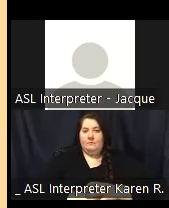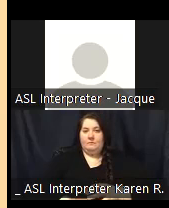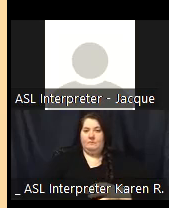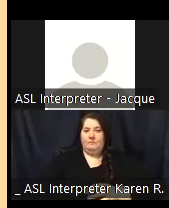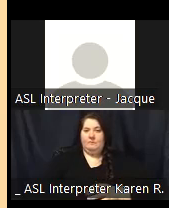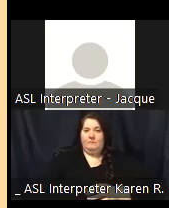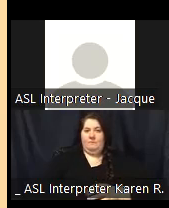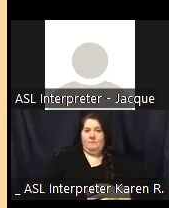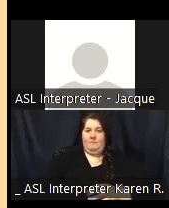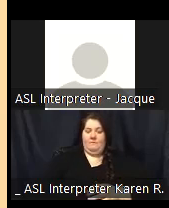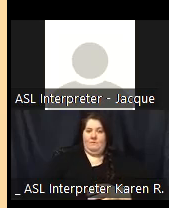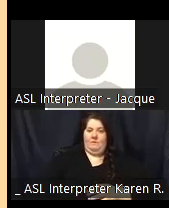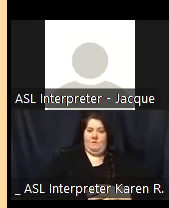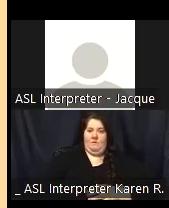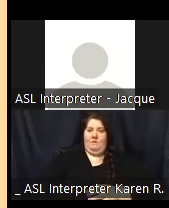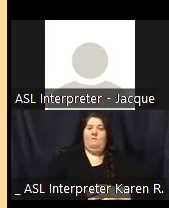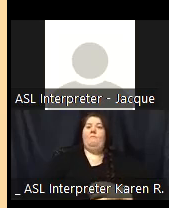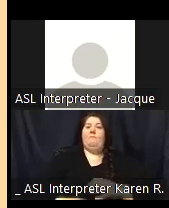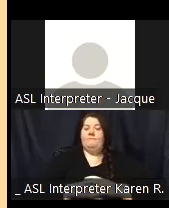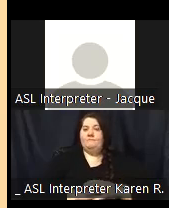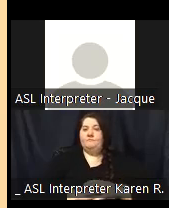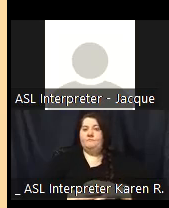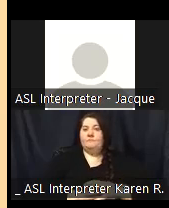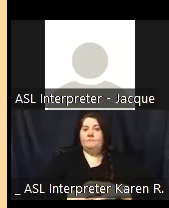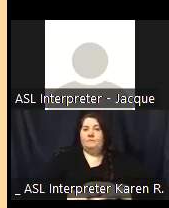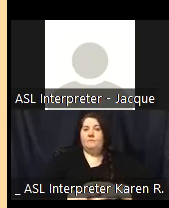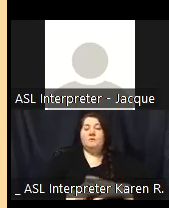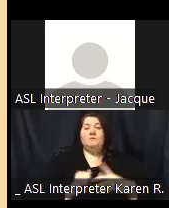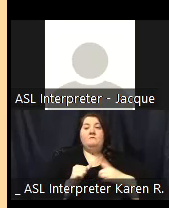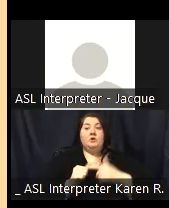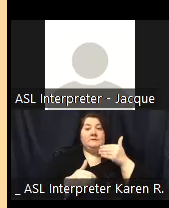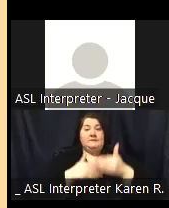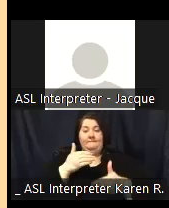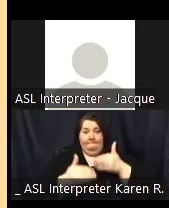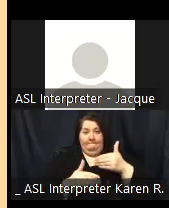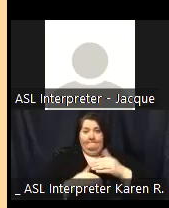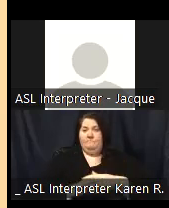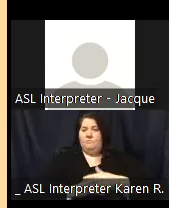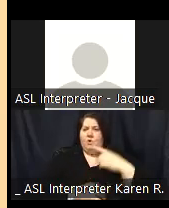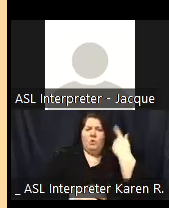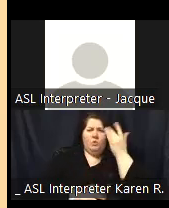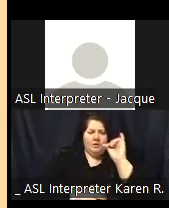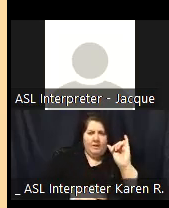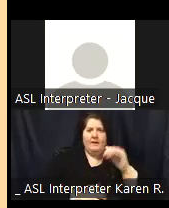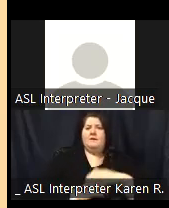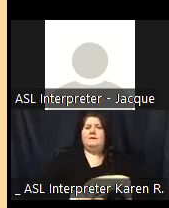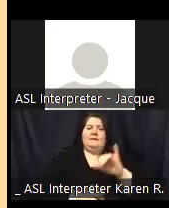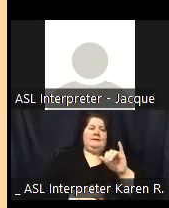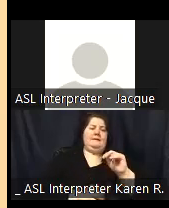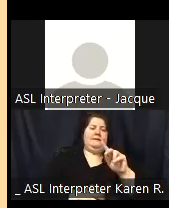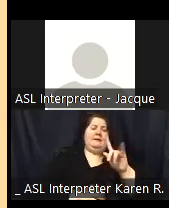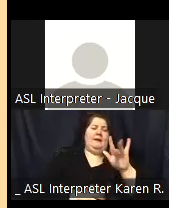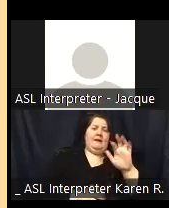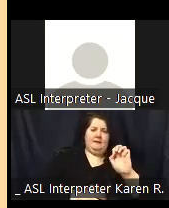All right, so we're at the first step of the process. What does it look like at intake